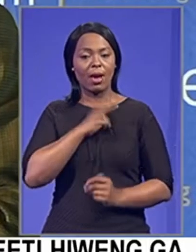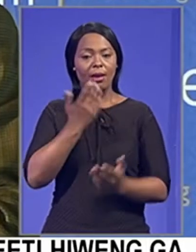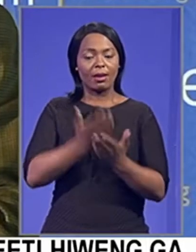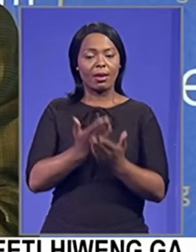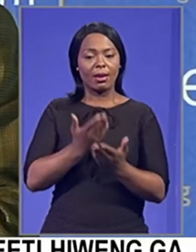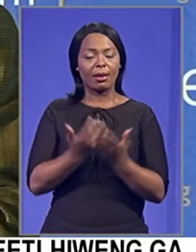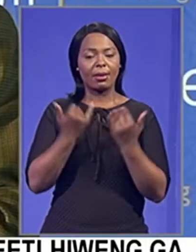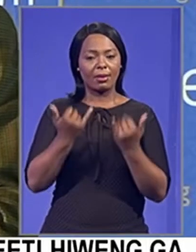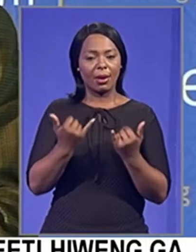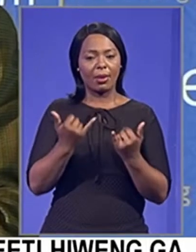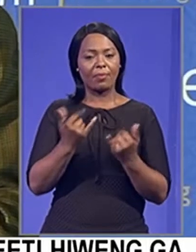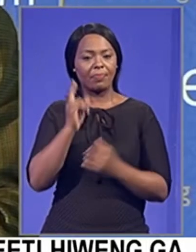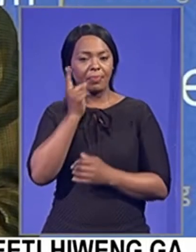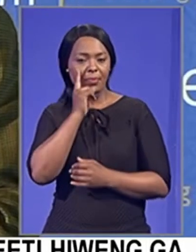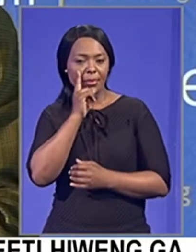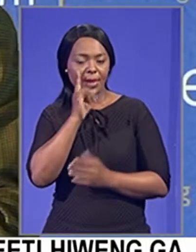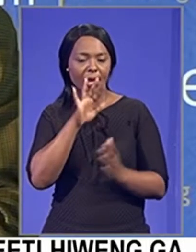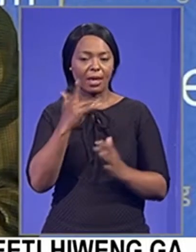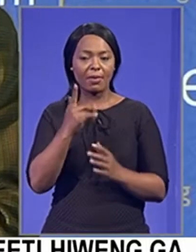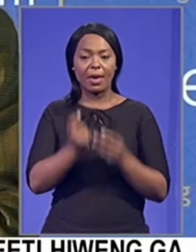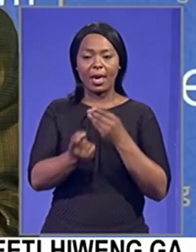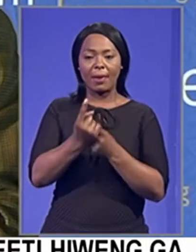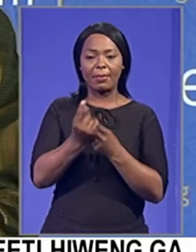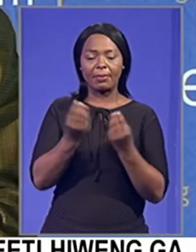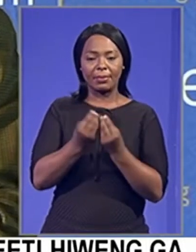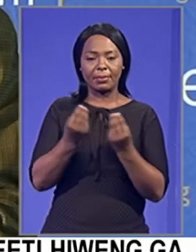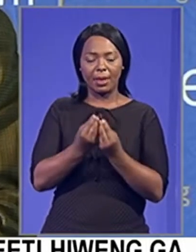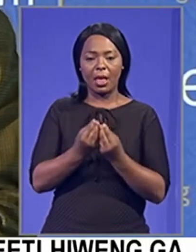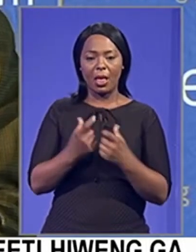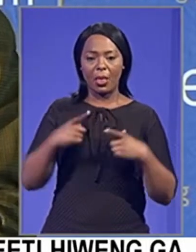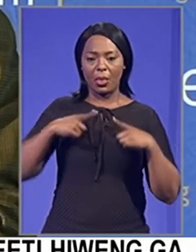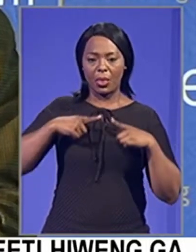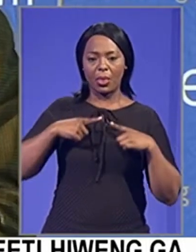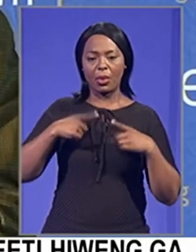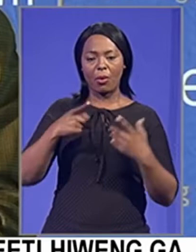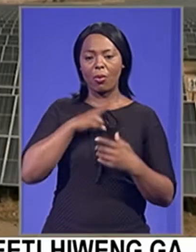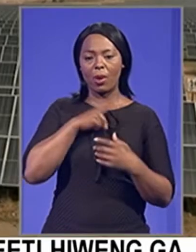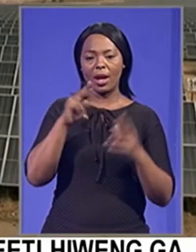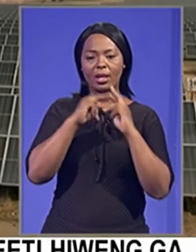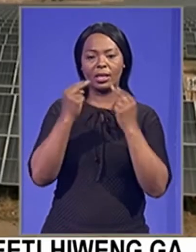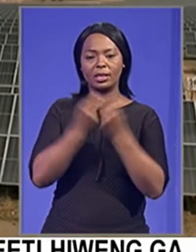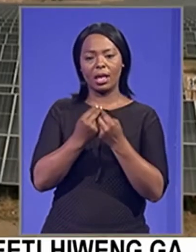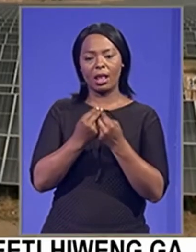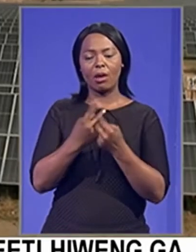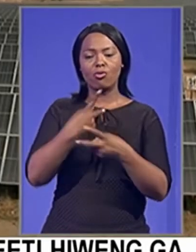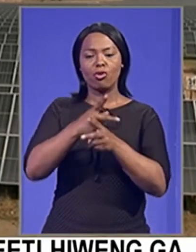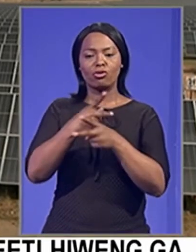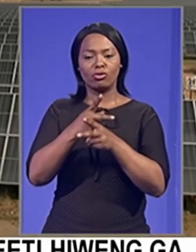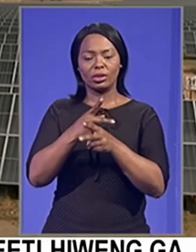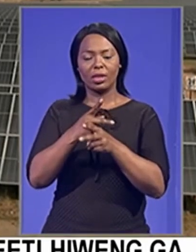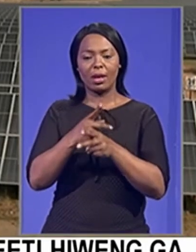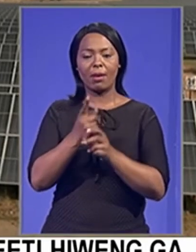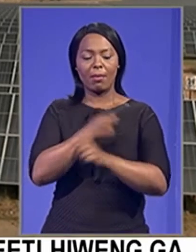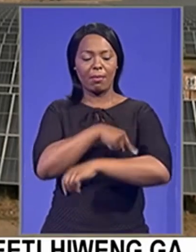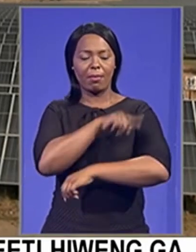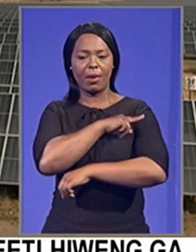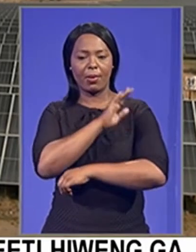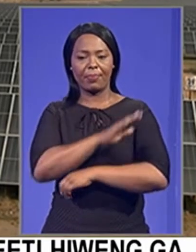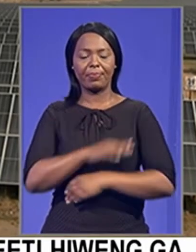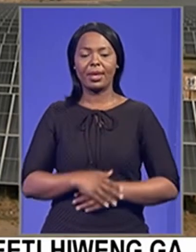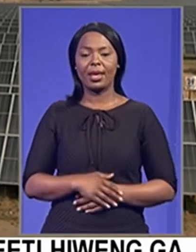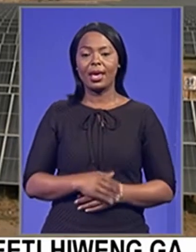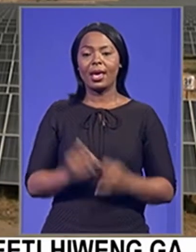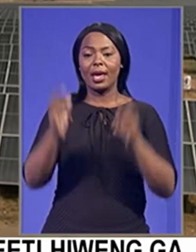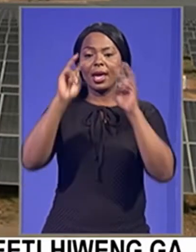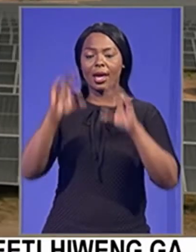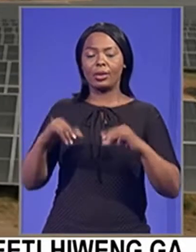can remove as many obstacles as possible. I think it's in the national interest that we do so. Eskom ya re go tla dirwa dikgokaganyo